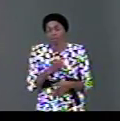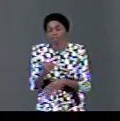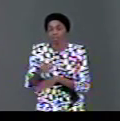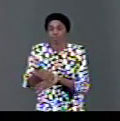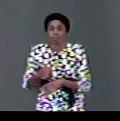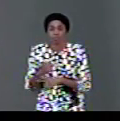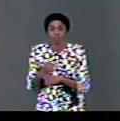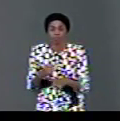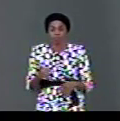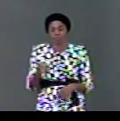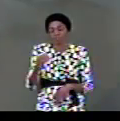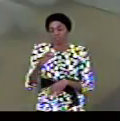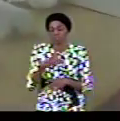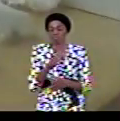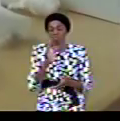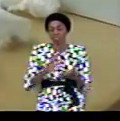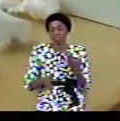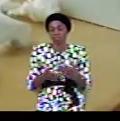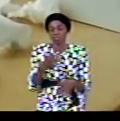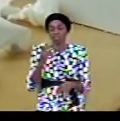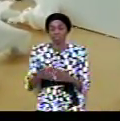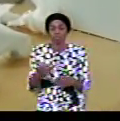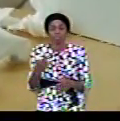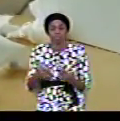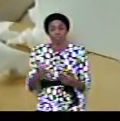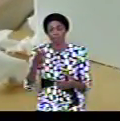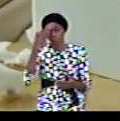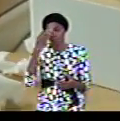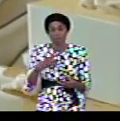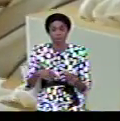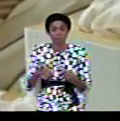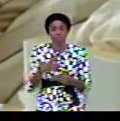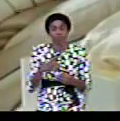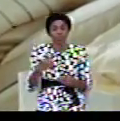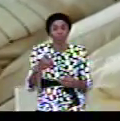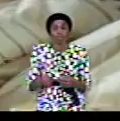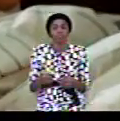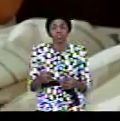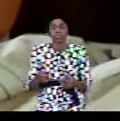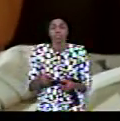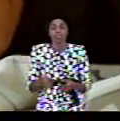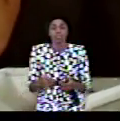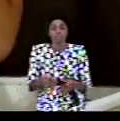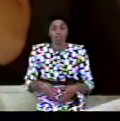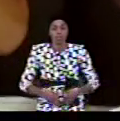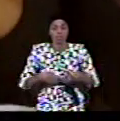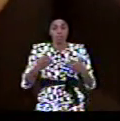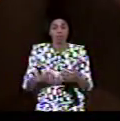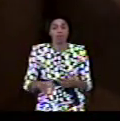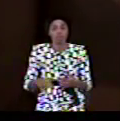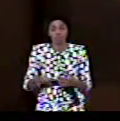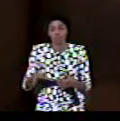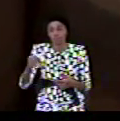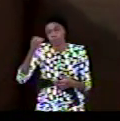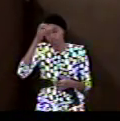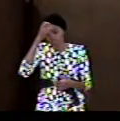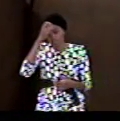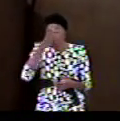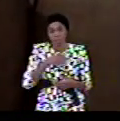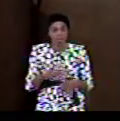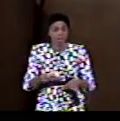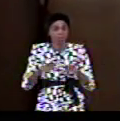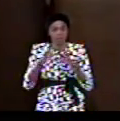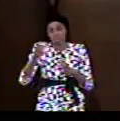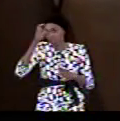them whatever name. They might know about the terror of Satan. They fear that more than the terror of God,